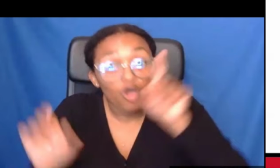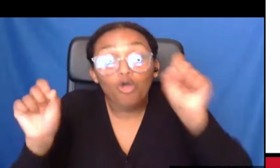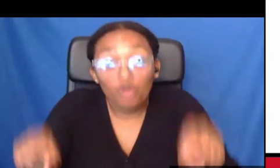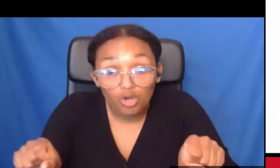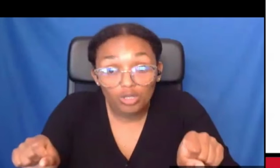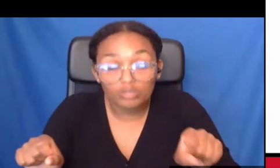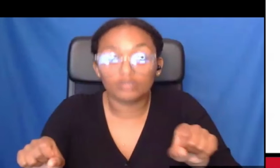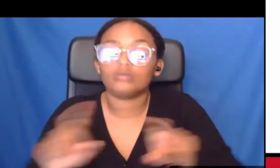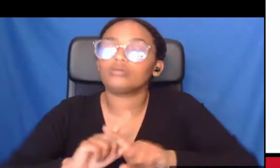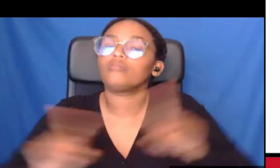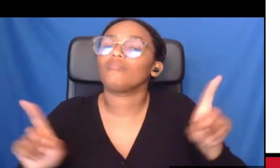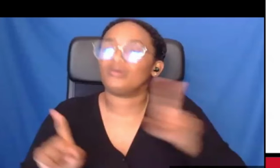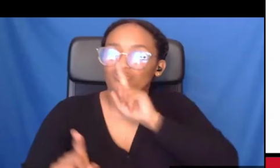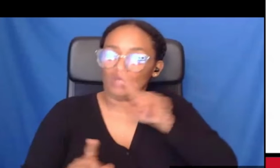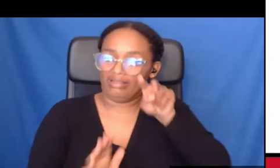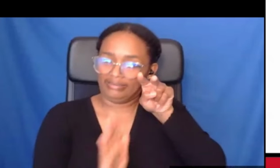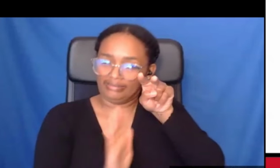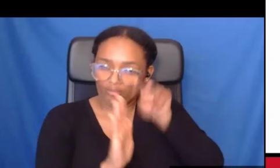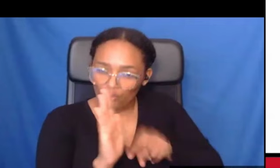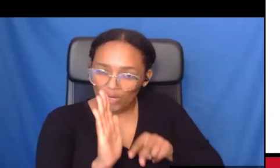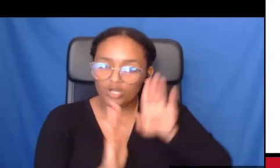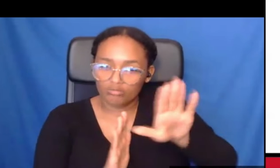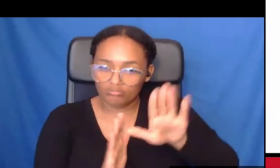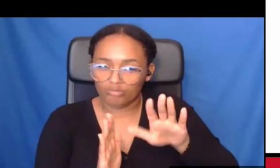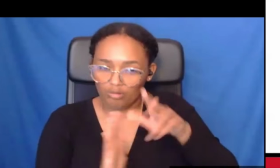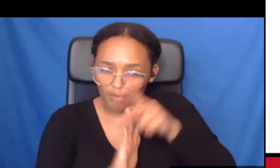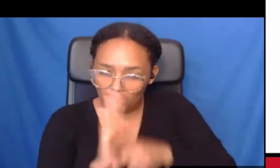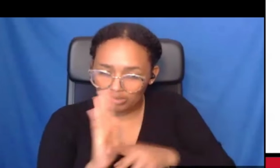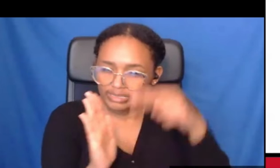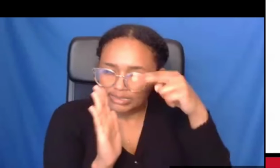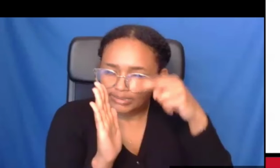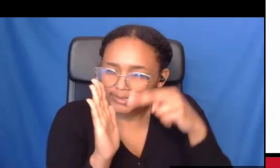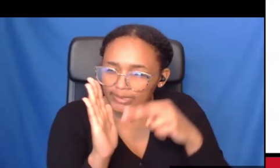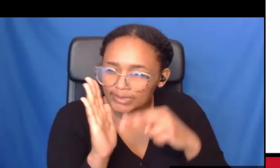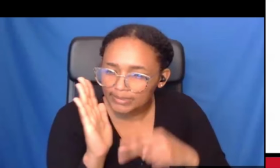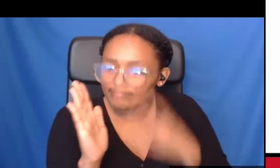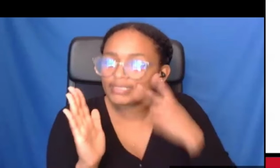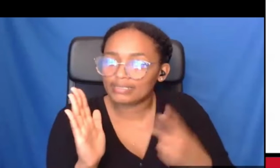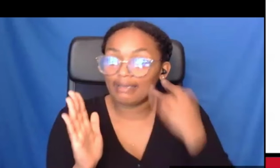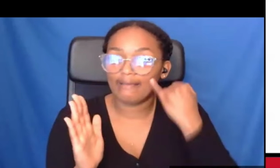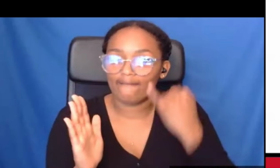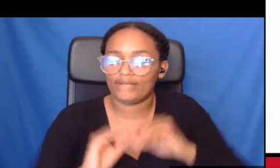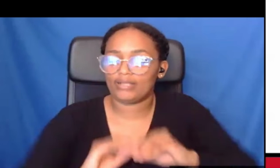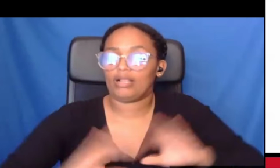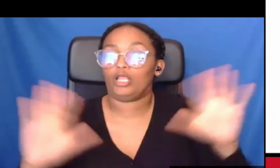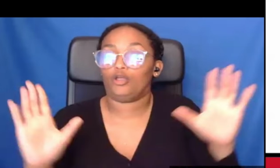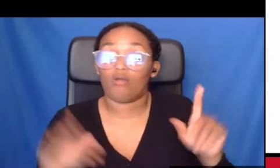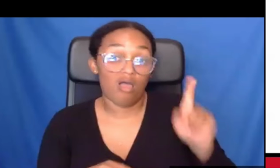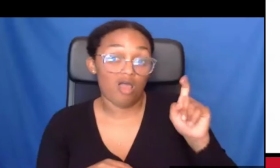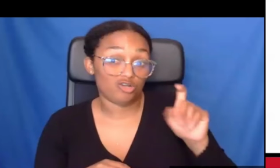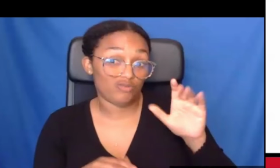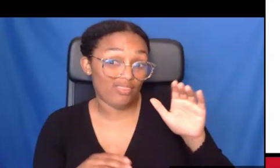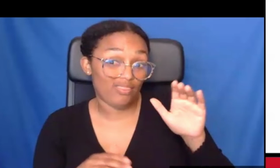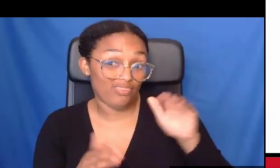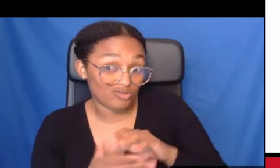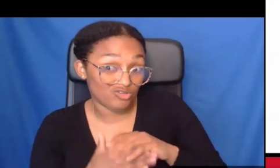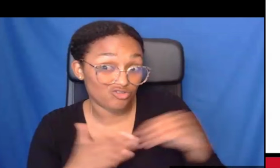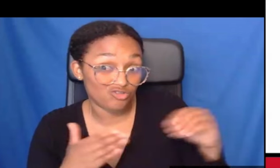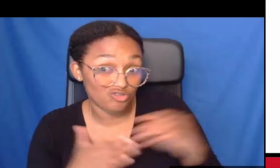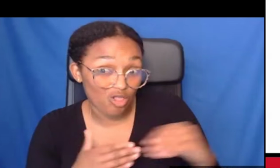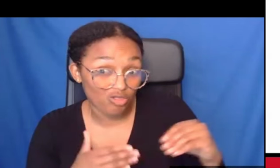makes sense. Make sure that the policy is written that should $100,000 in liability on your